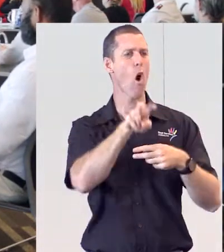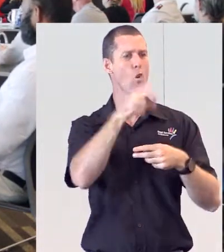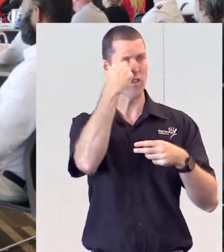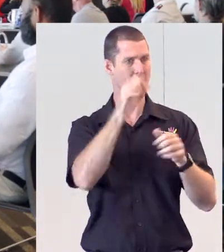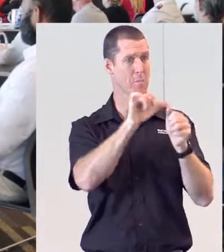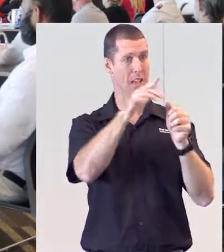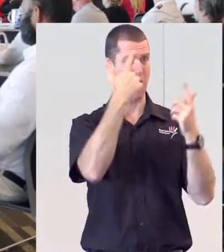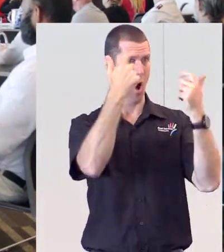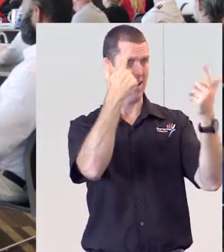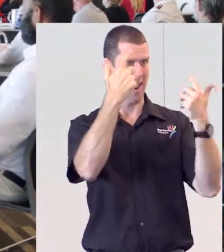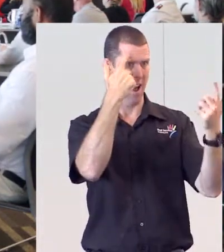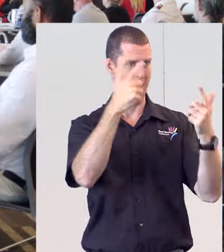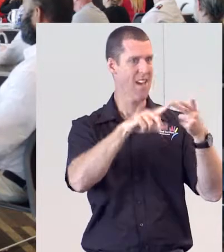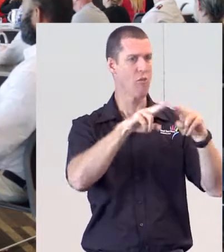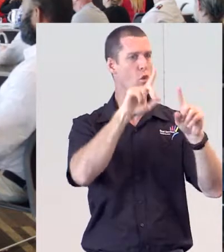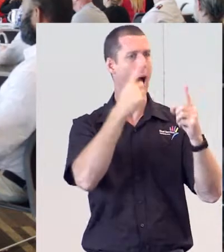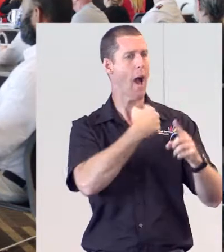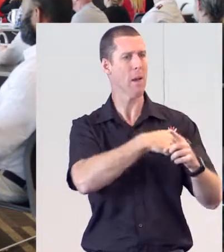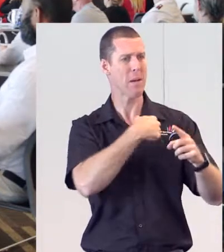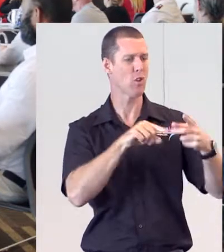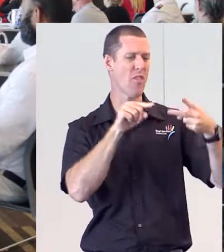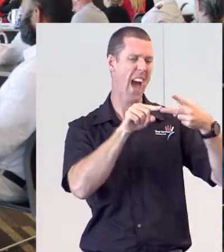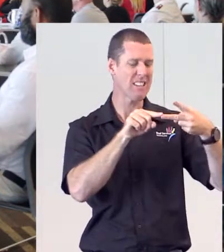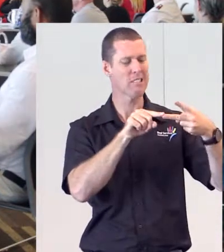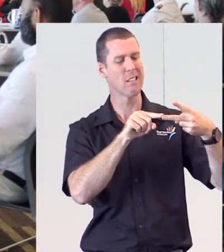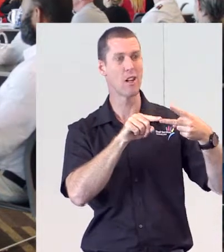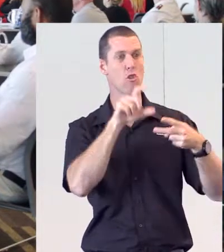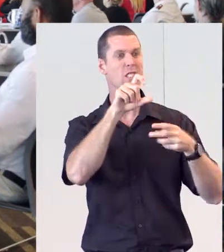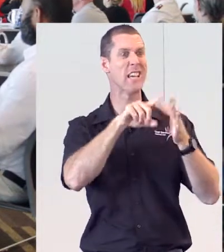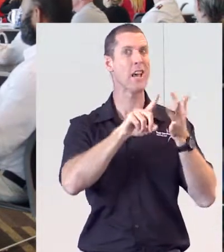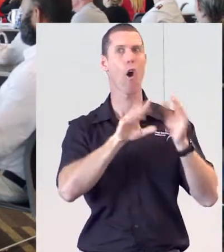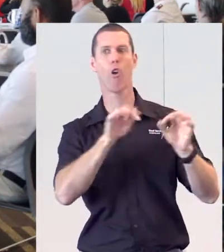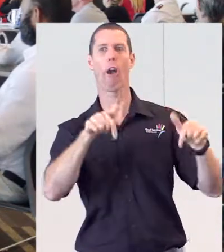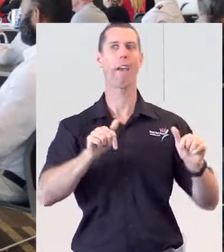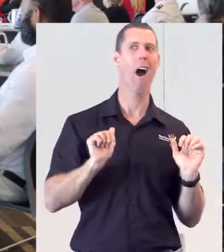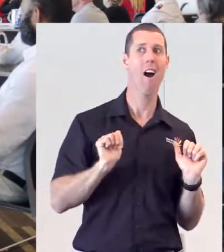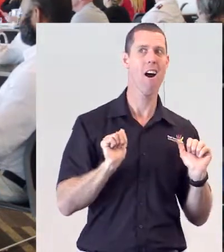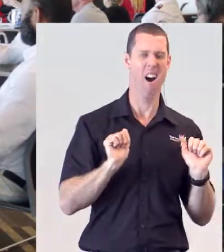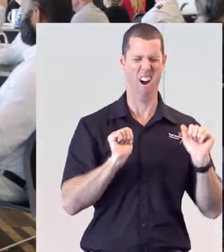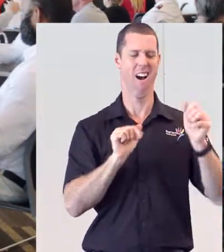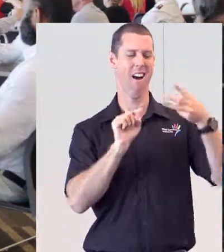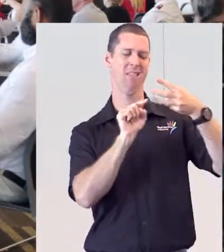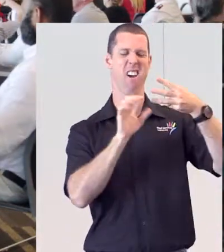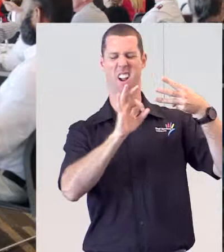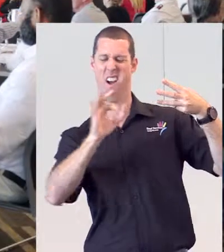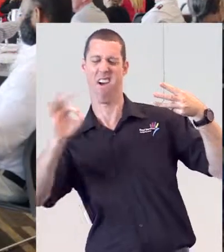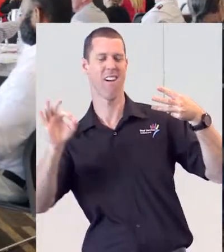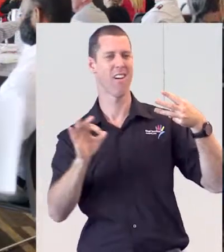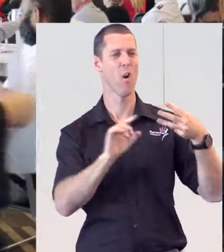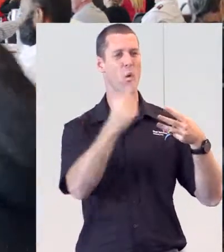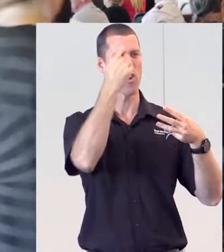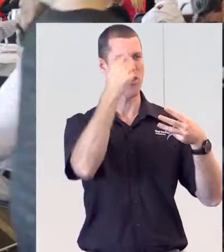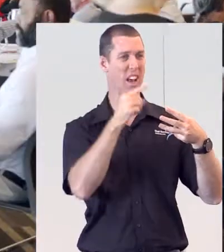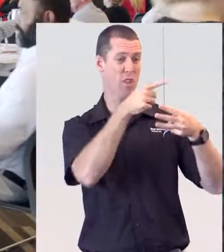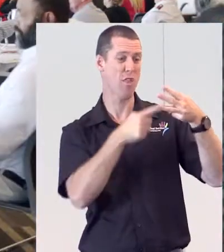idea is, even if it's something you can't commit to, your CEO's not here or whatever it is. So yeah, what you think are the